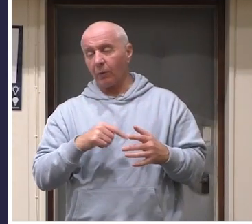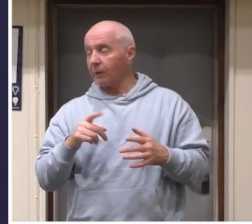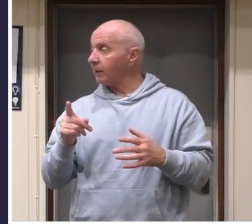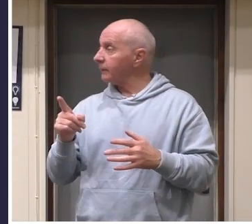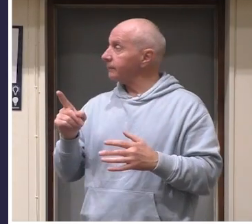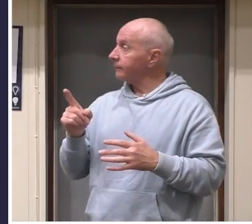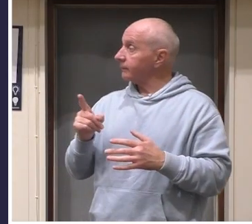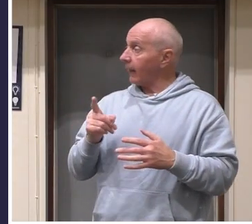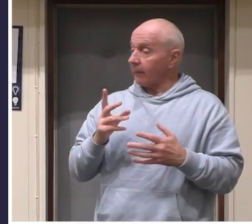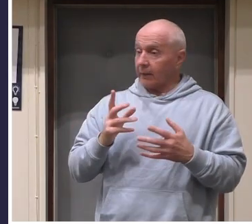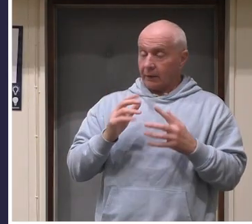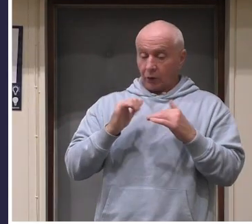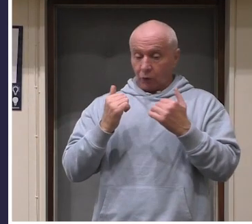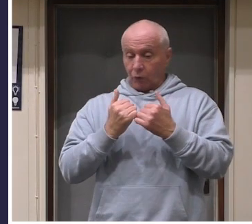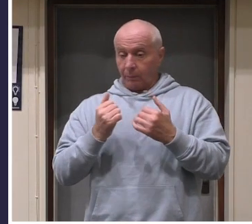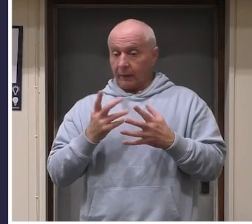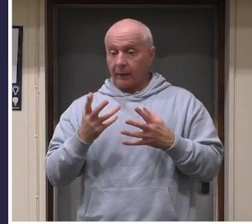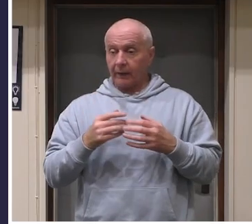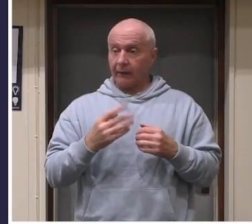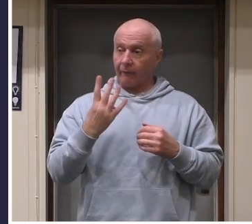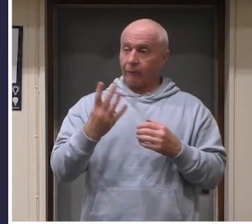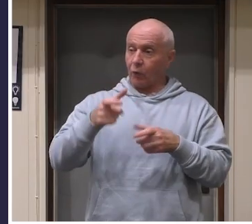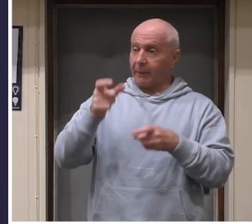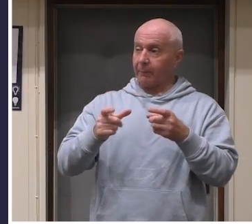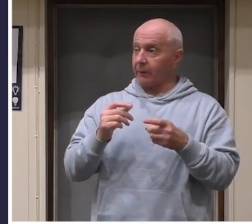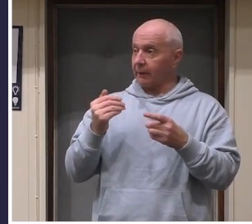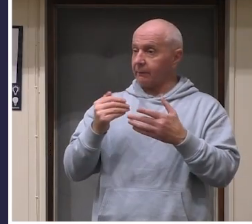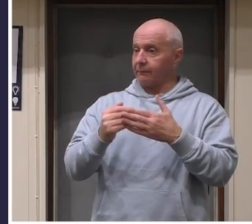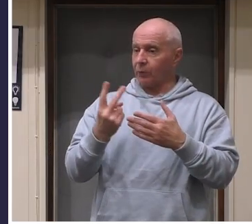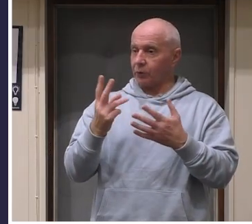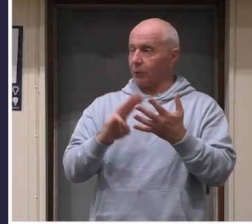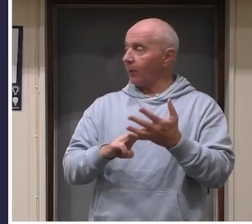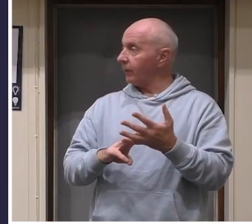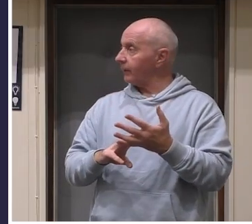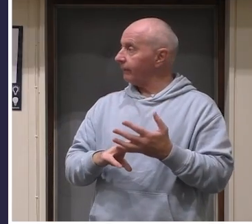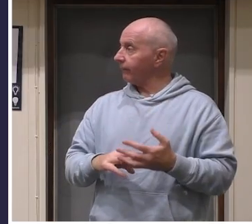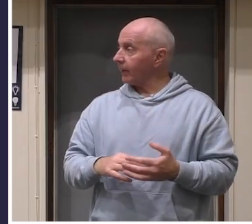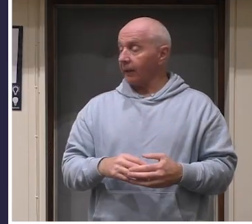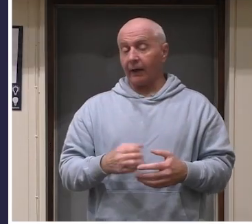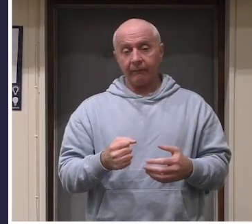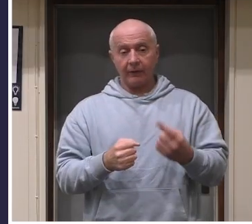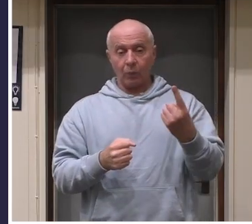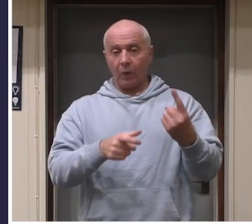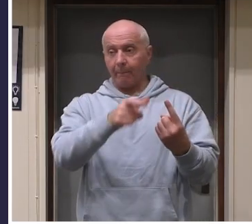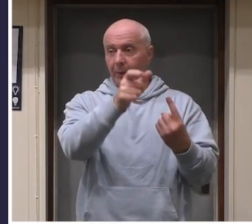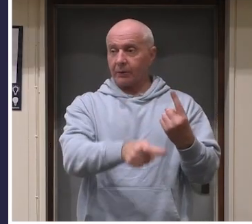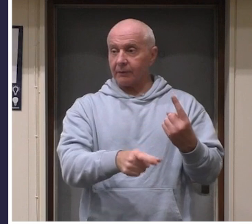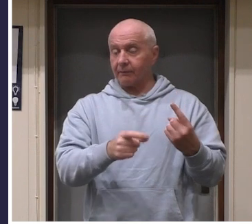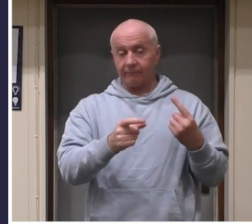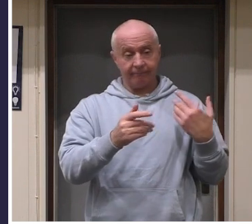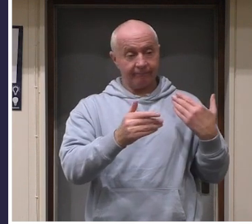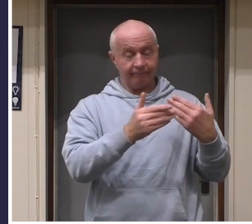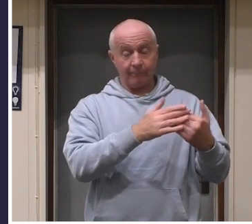that is up and coming. We've had 4 people for about 2 months now. We had one person, Roman, until last